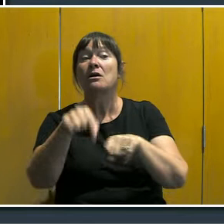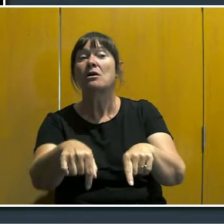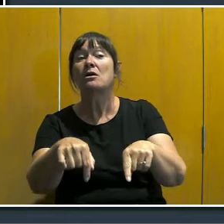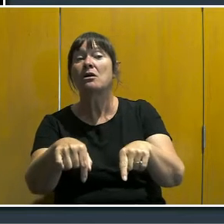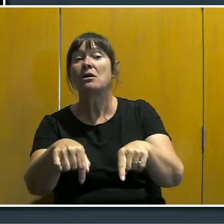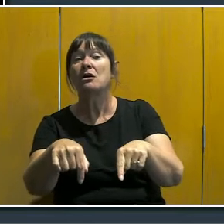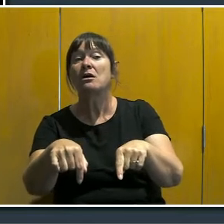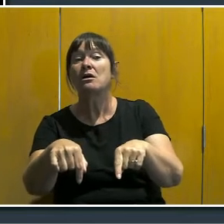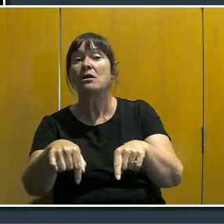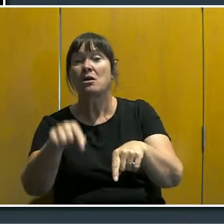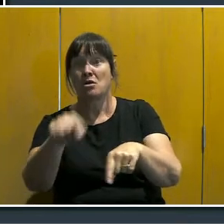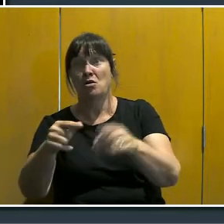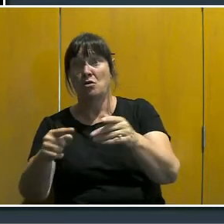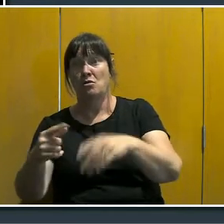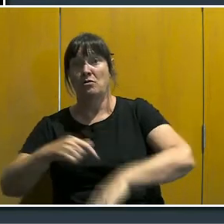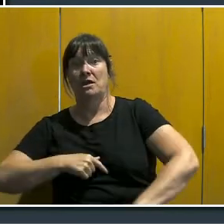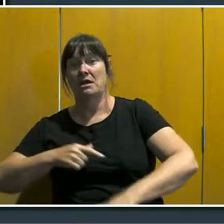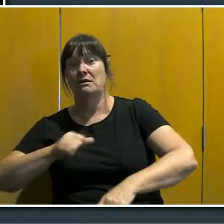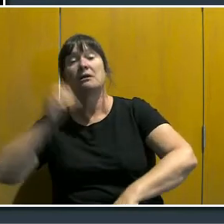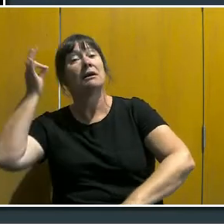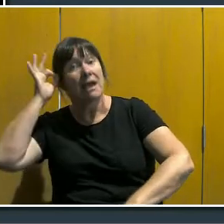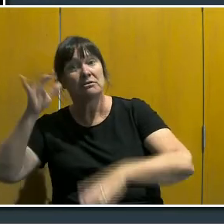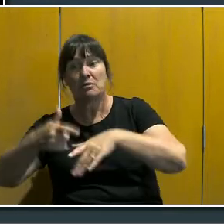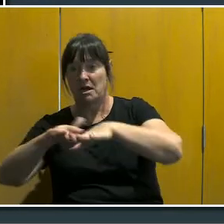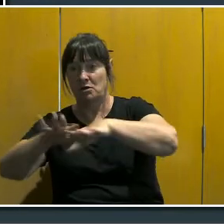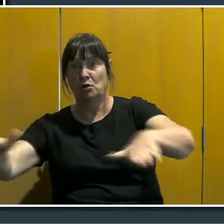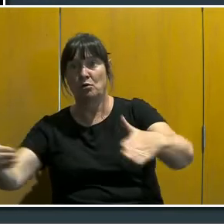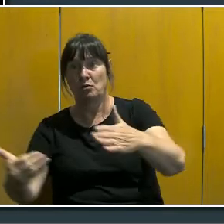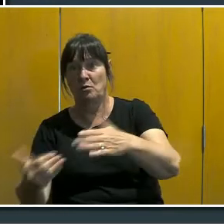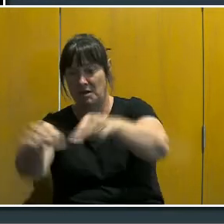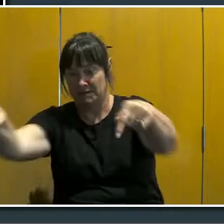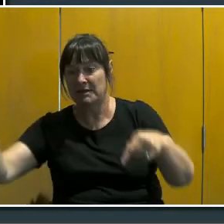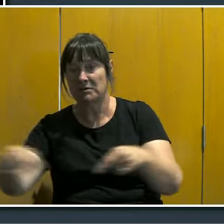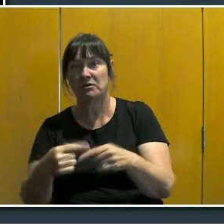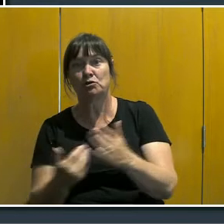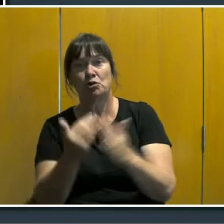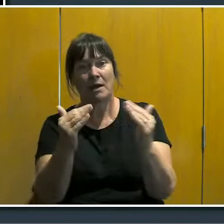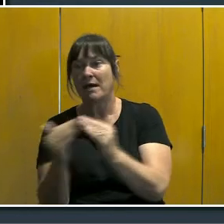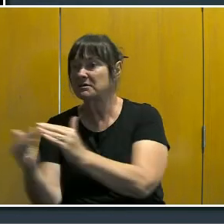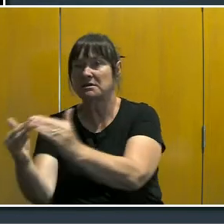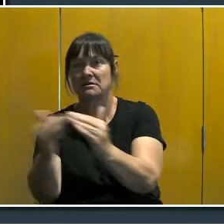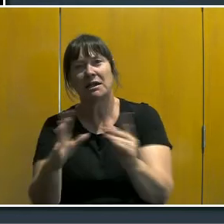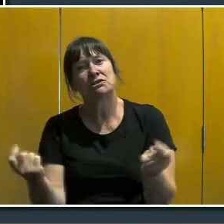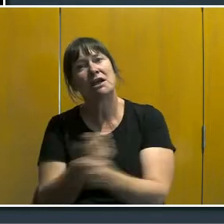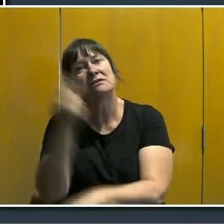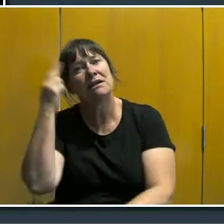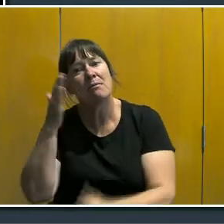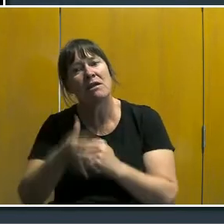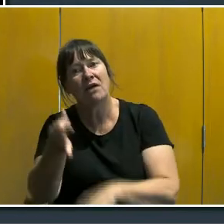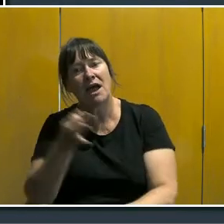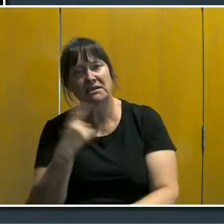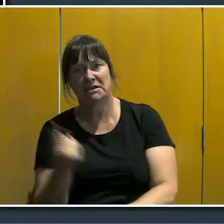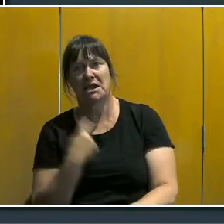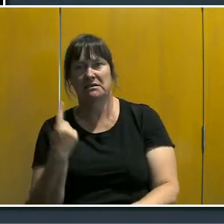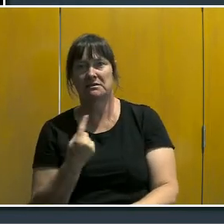was renamed Porati without any consultation process. We are no longer able to access statistics about our own community as